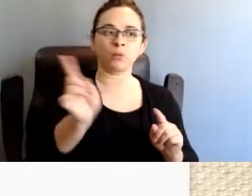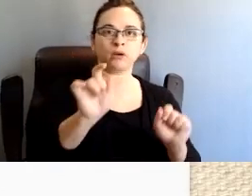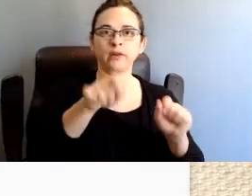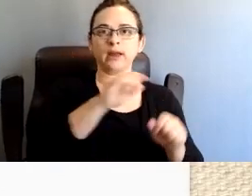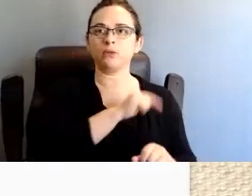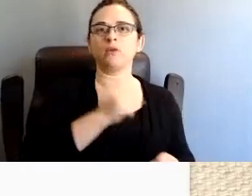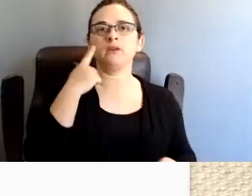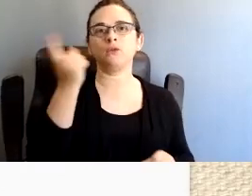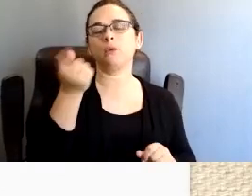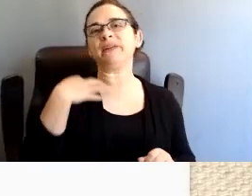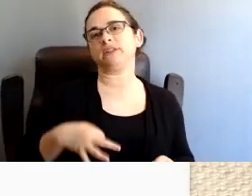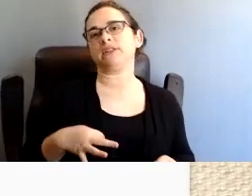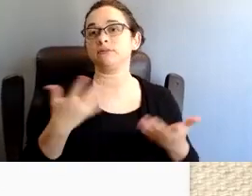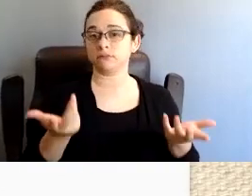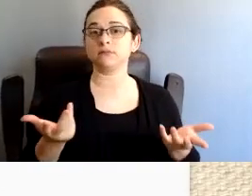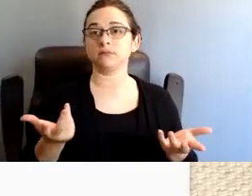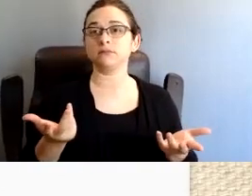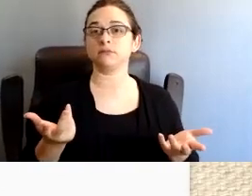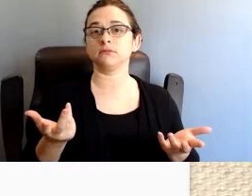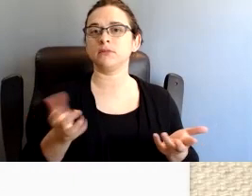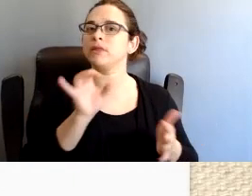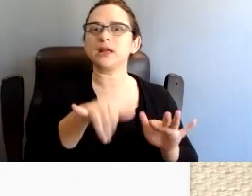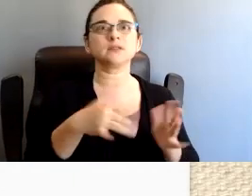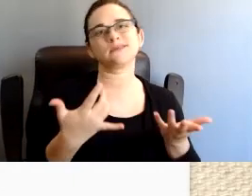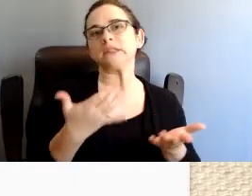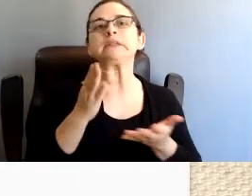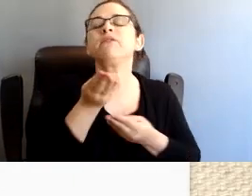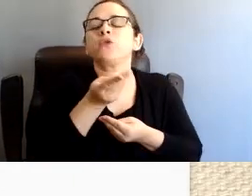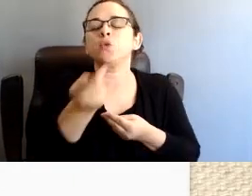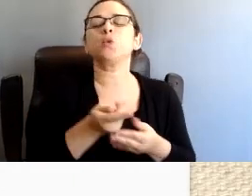that. Okay, and so those are some of the samples that